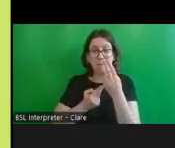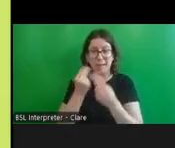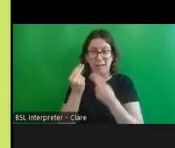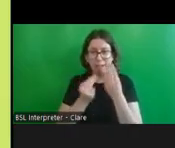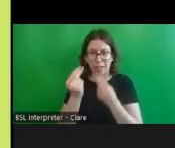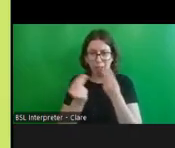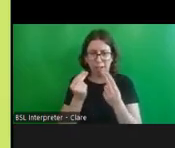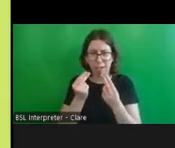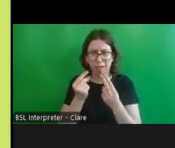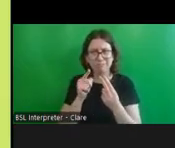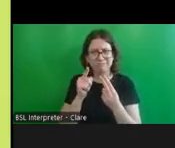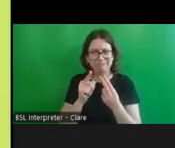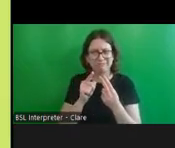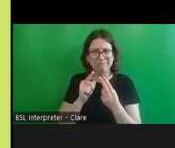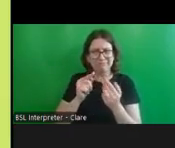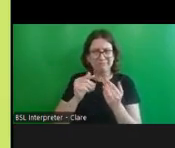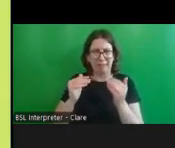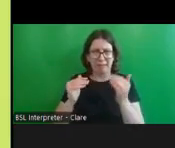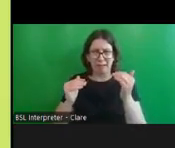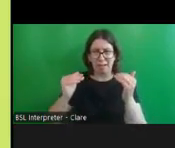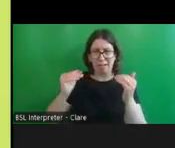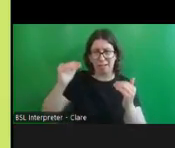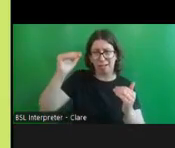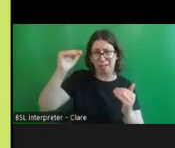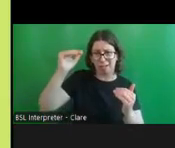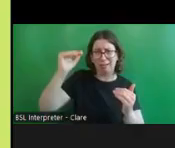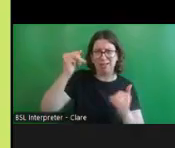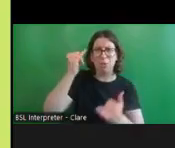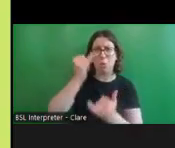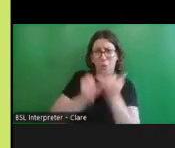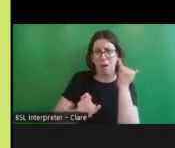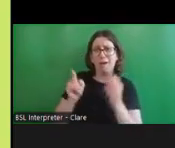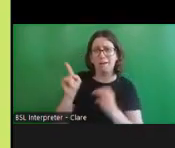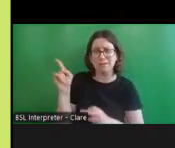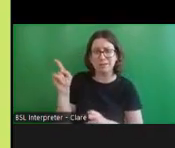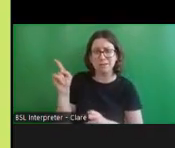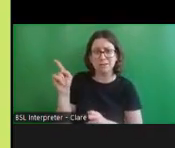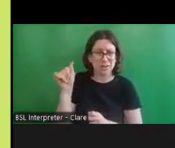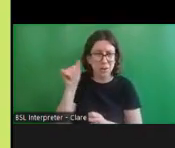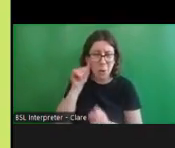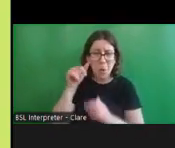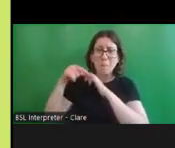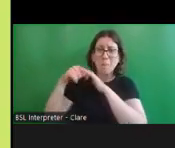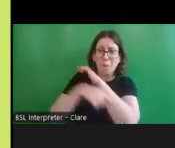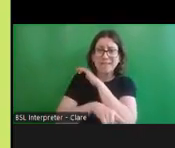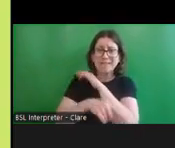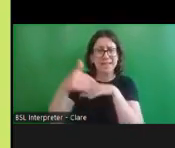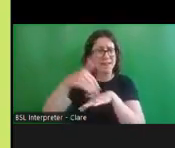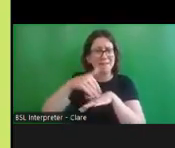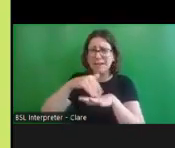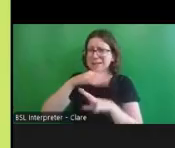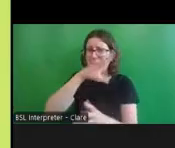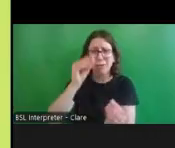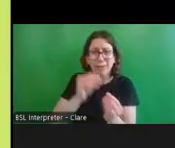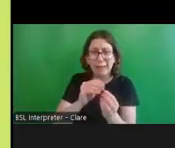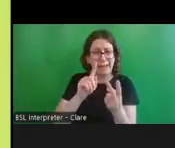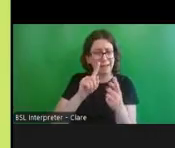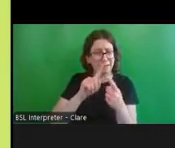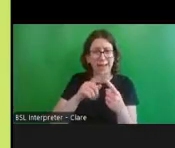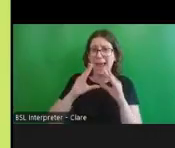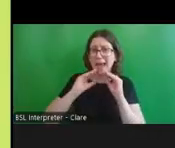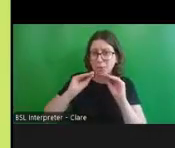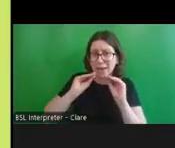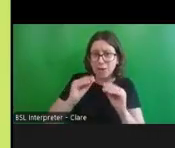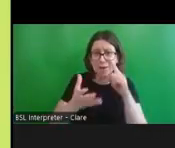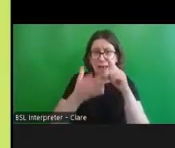that poverty and deprivation affect all things that a person can access in their life, from educational outcomes,